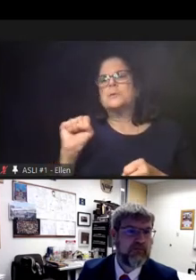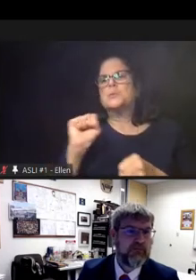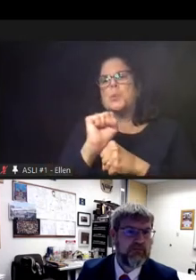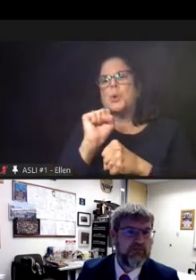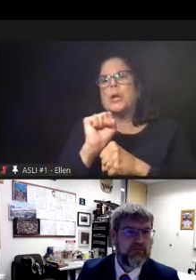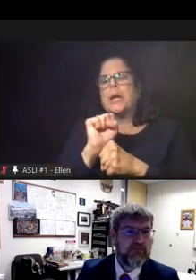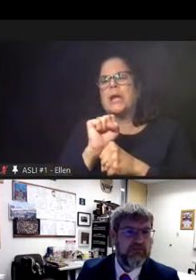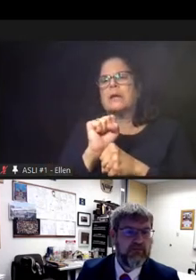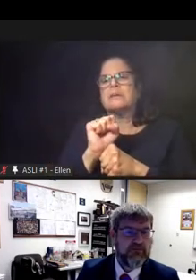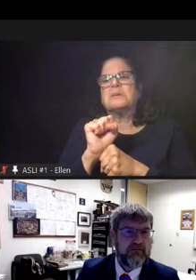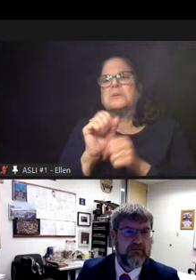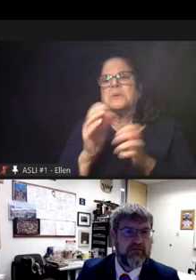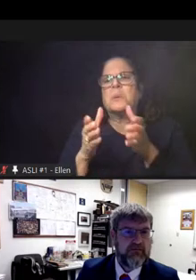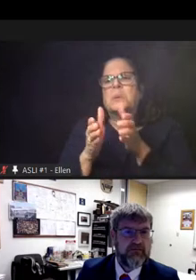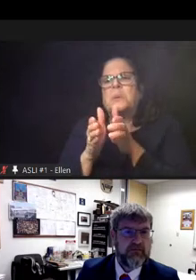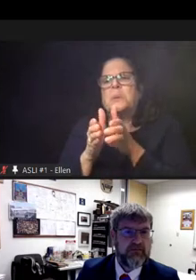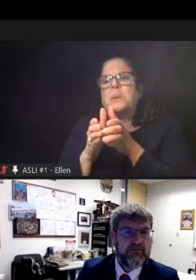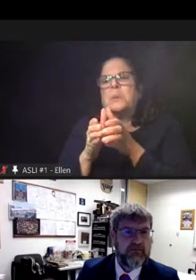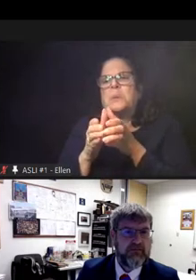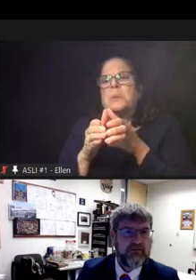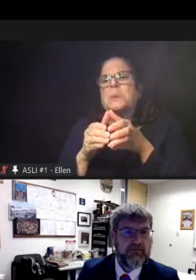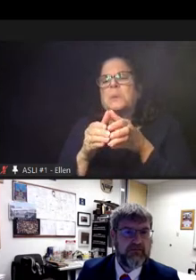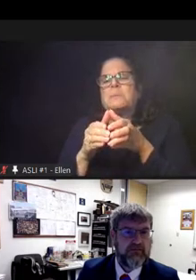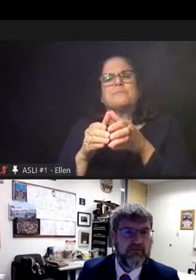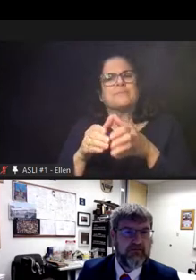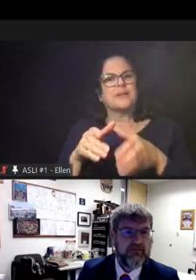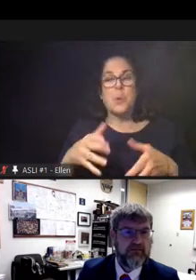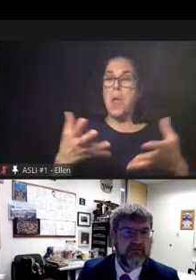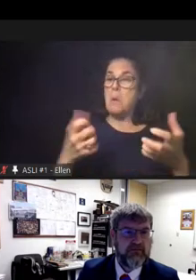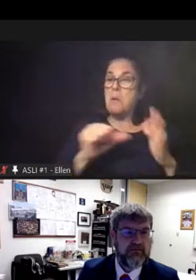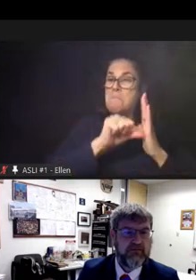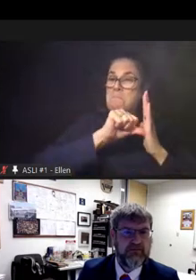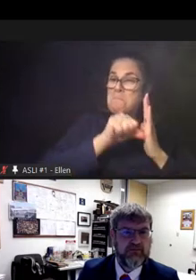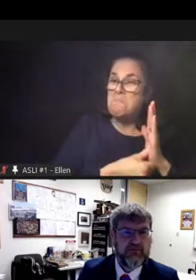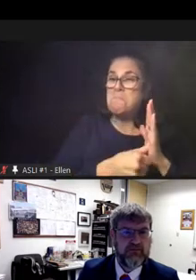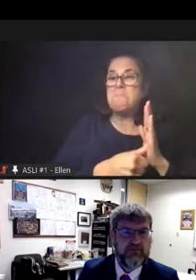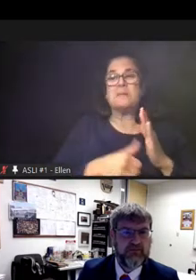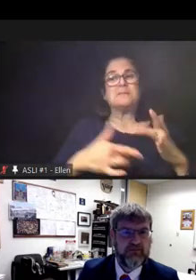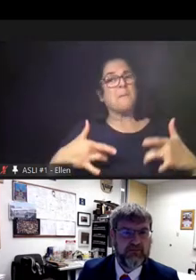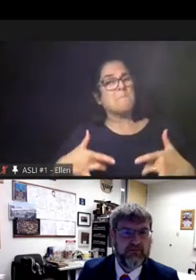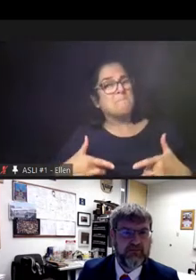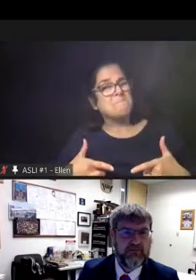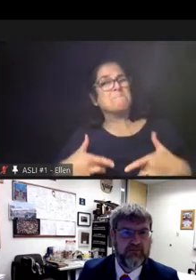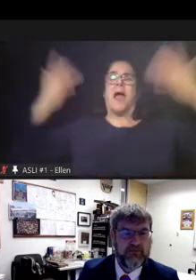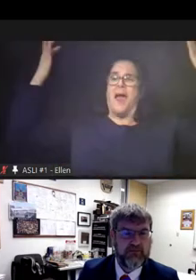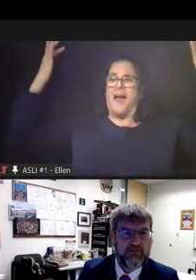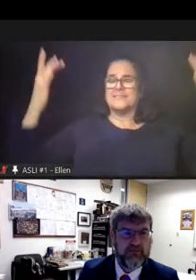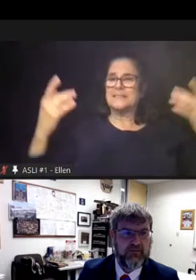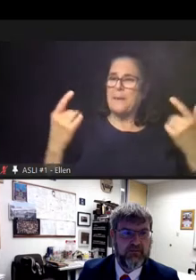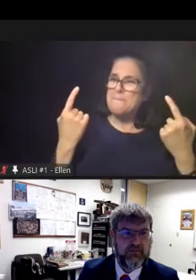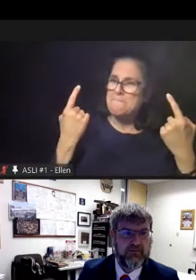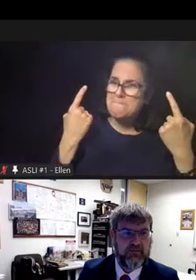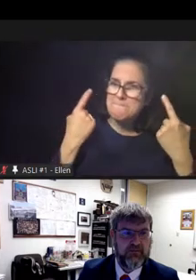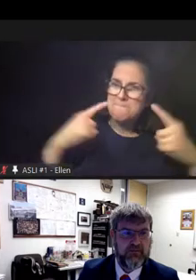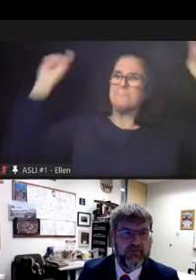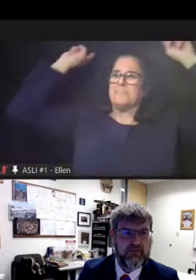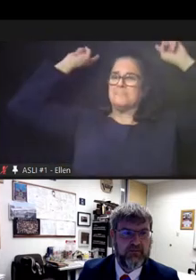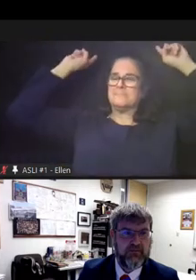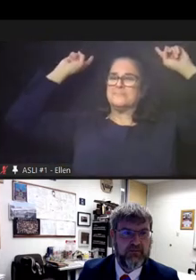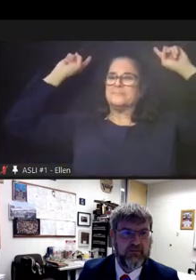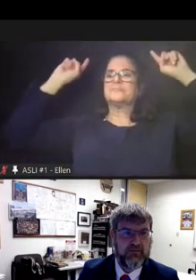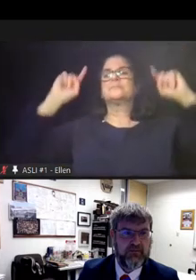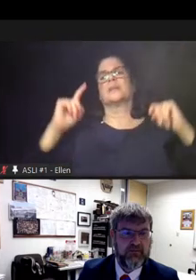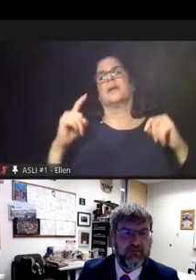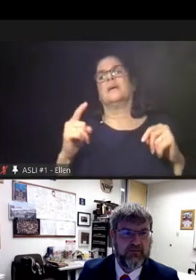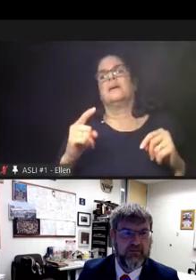I just wanted to point out how big of a deal it is for us to achieve this on this type of project. And it's obviously a strategy that we're